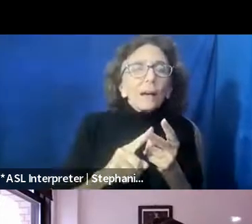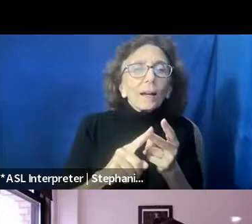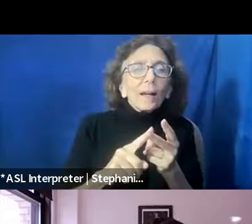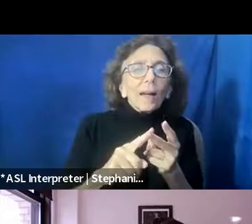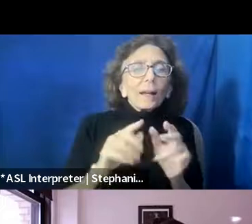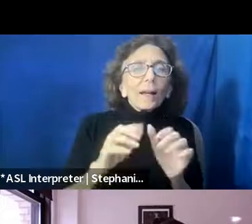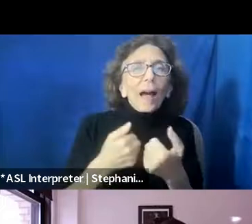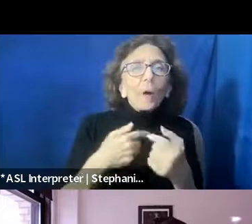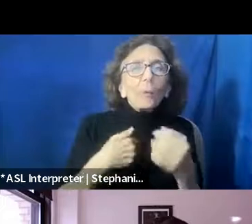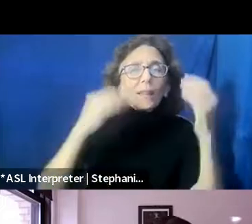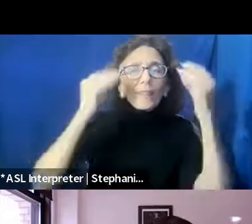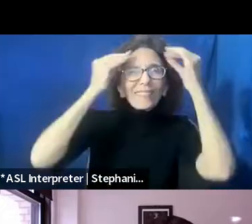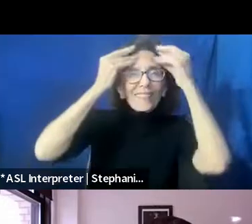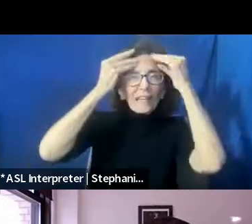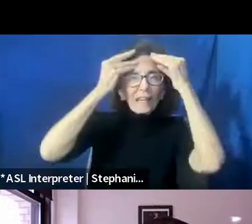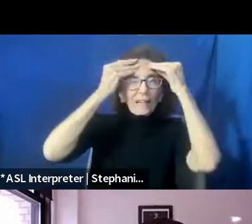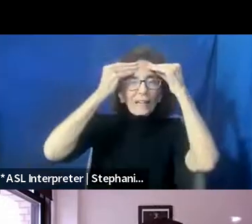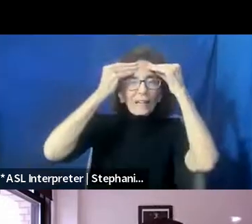work happen. So